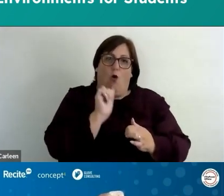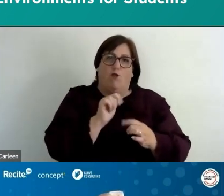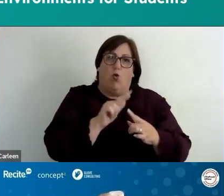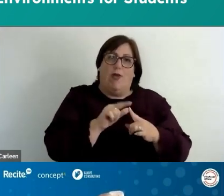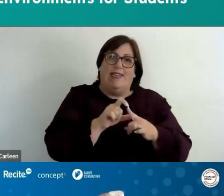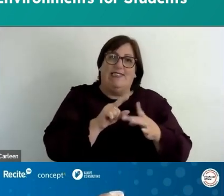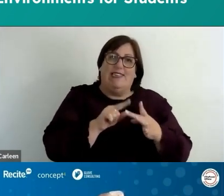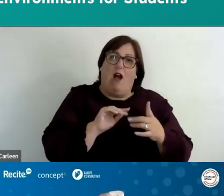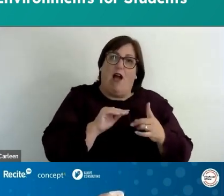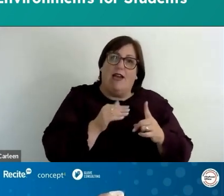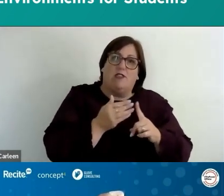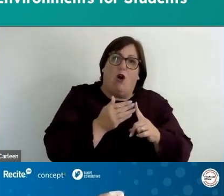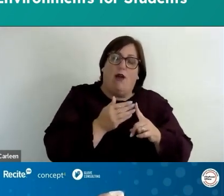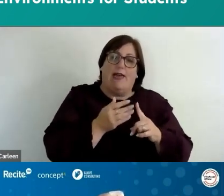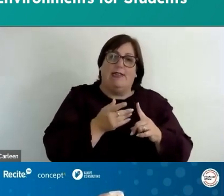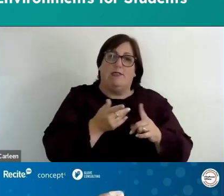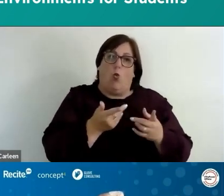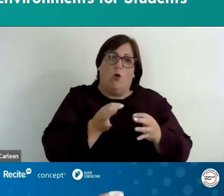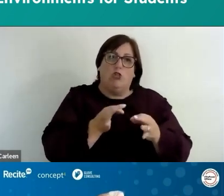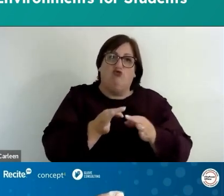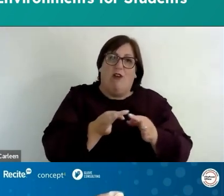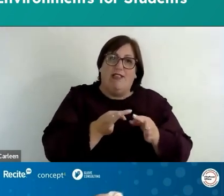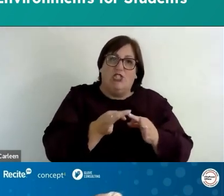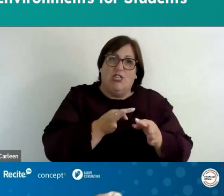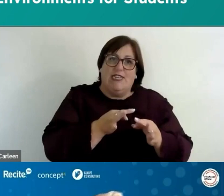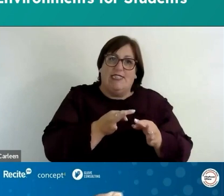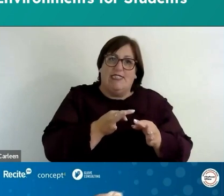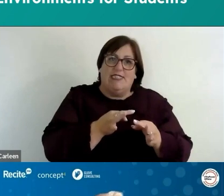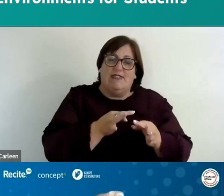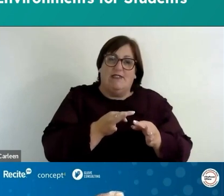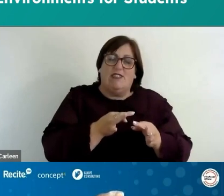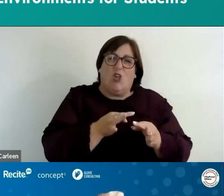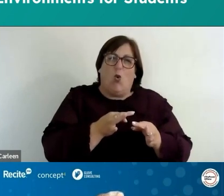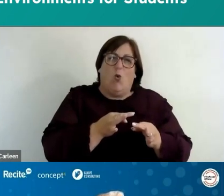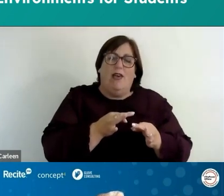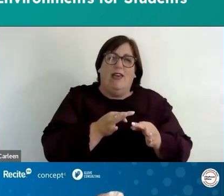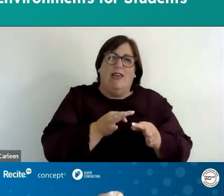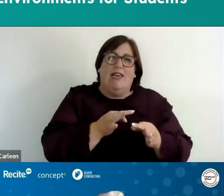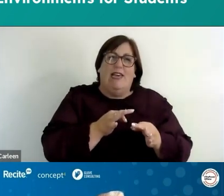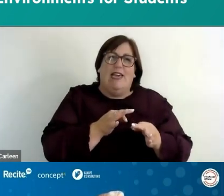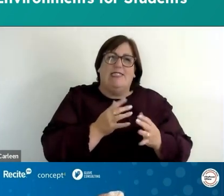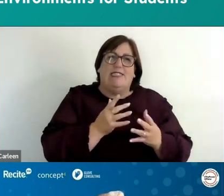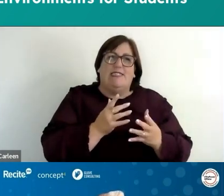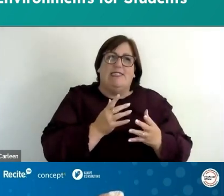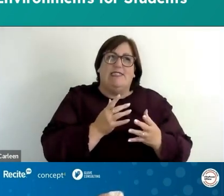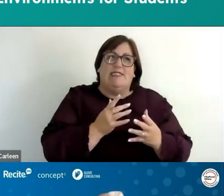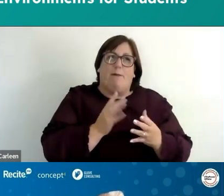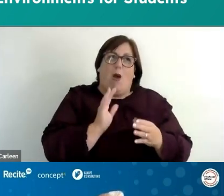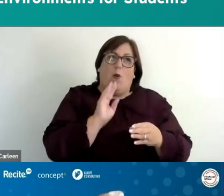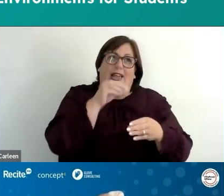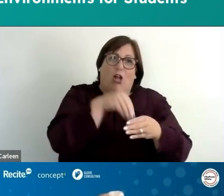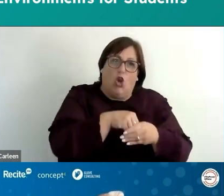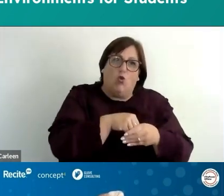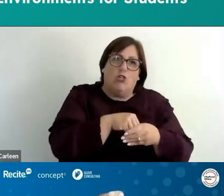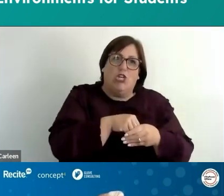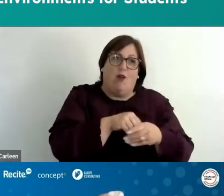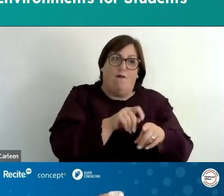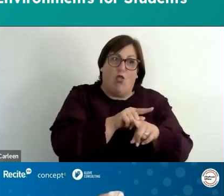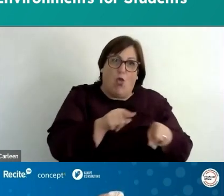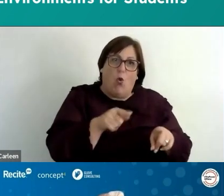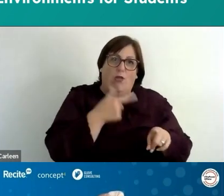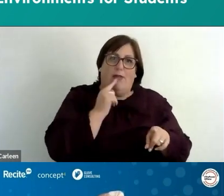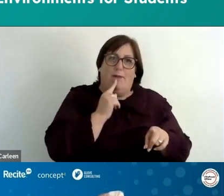targets are, your strategy, why? And so it is about inclusion, of those people, of the people who are doing the